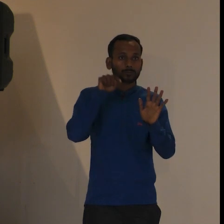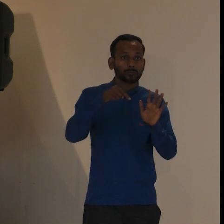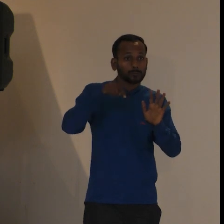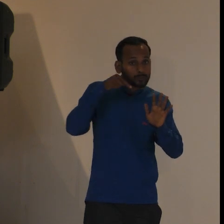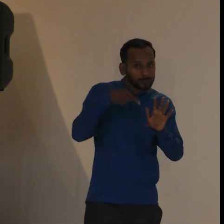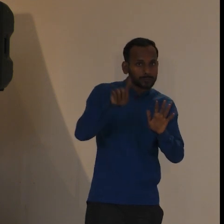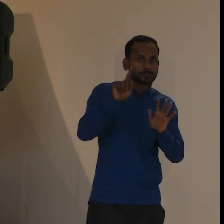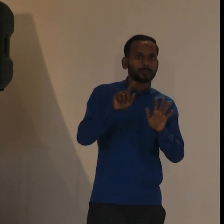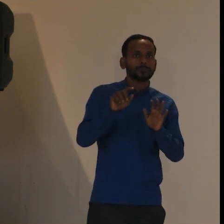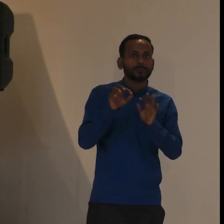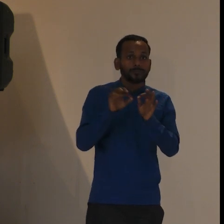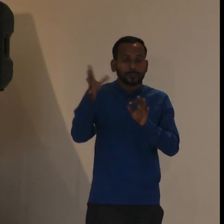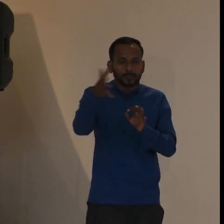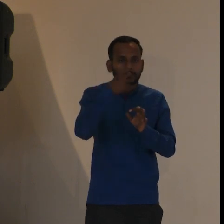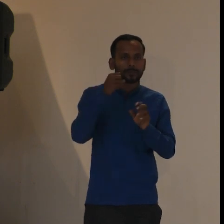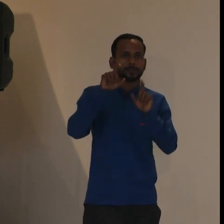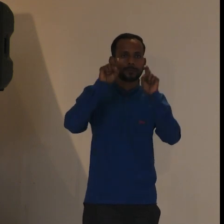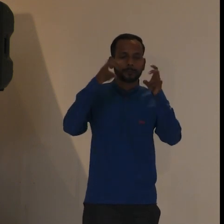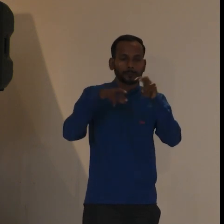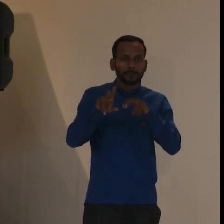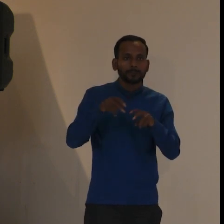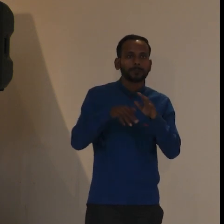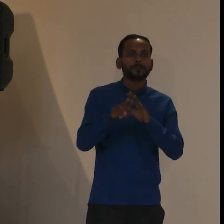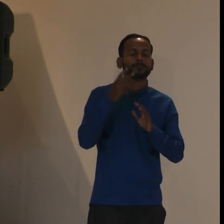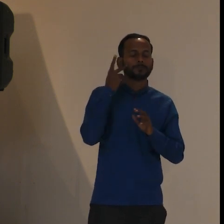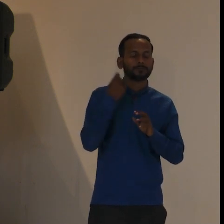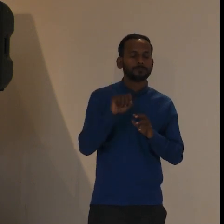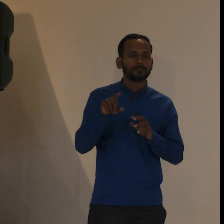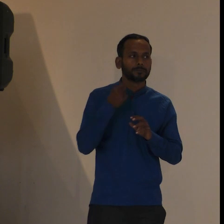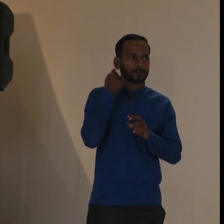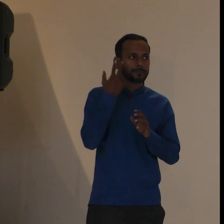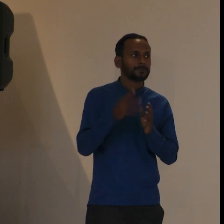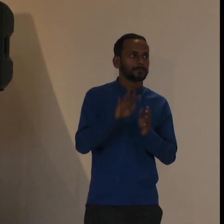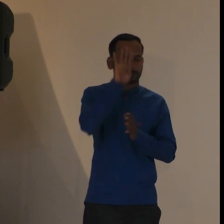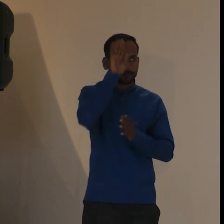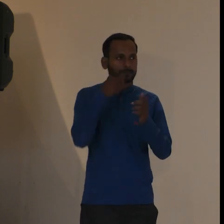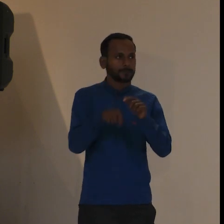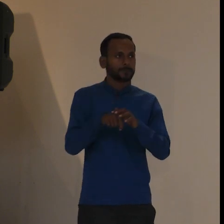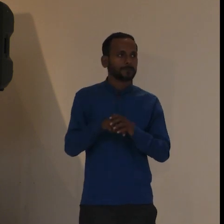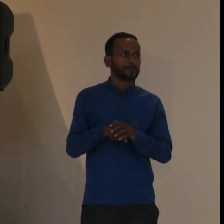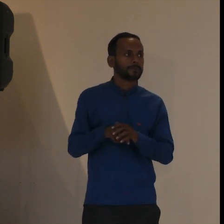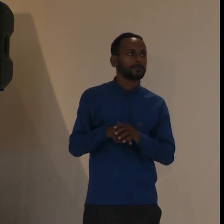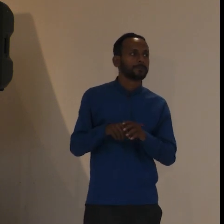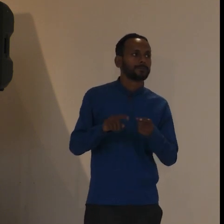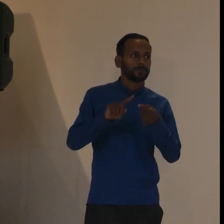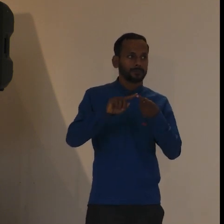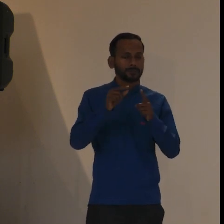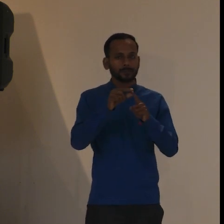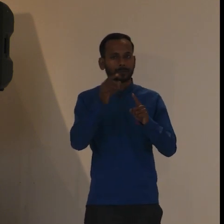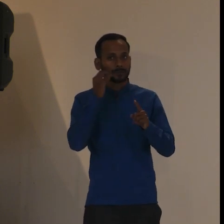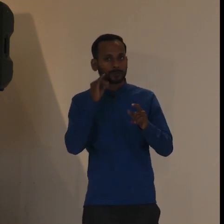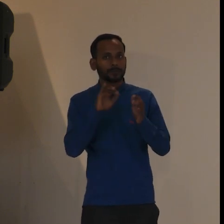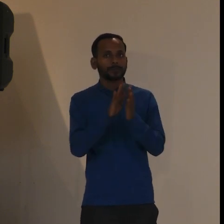The intent of Vice was that, because we knew that the intention was more the British viewing and listening audience that